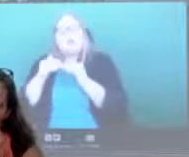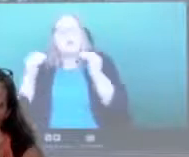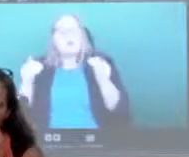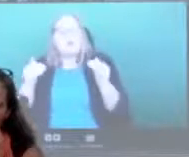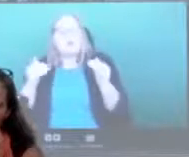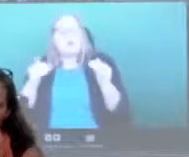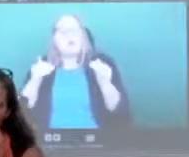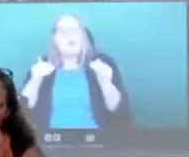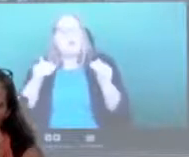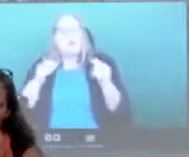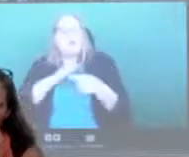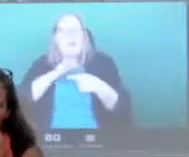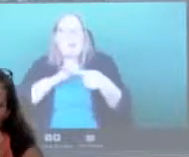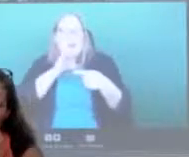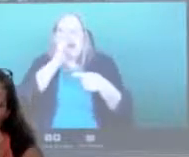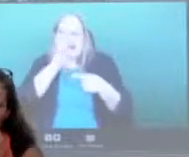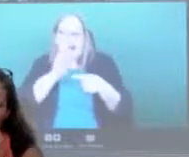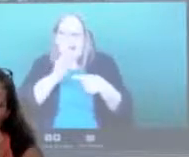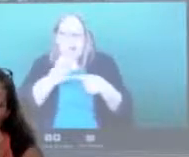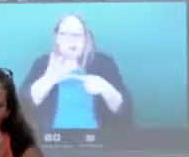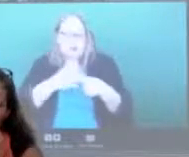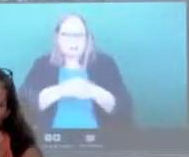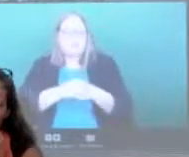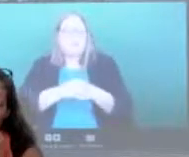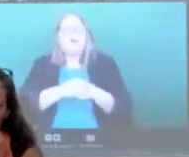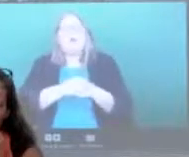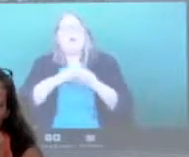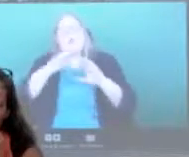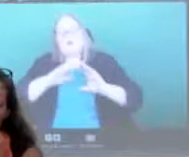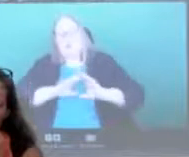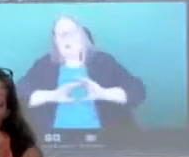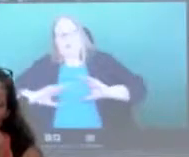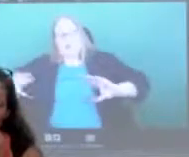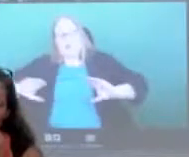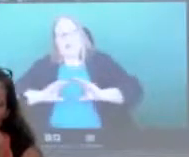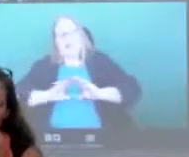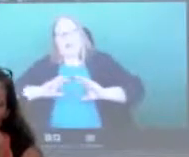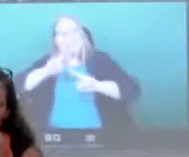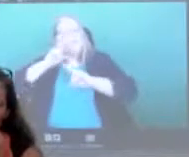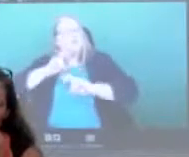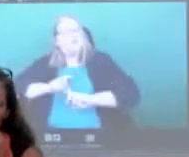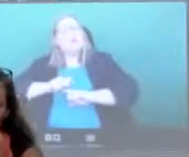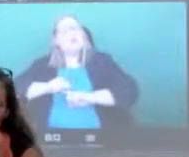for countries like the Global South, where researchers like this have not been